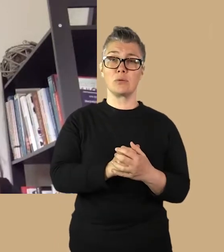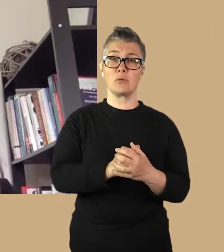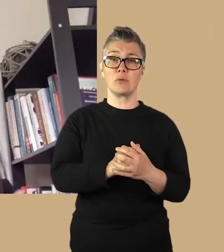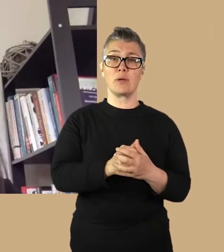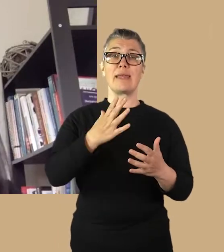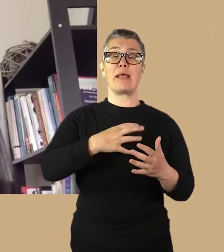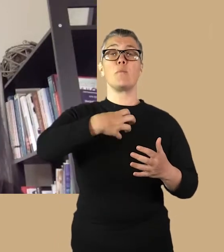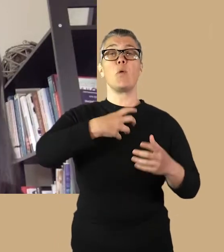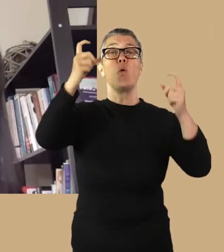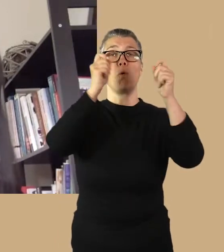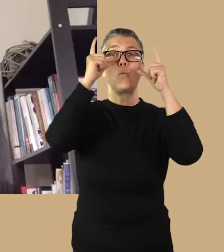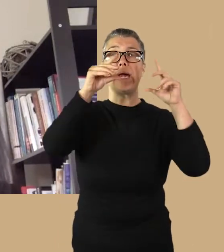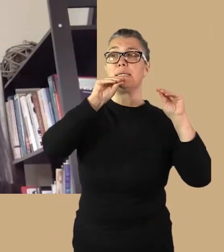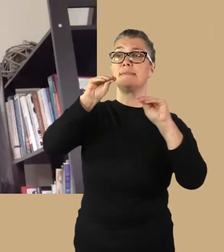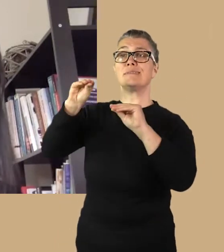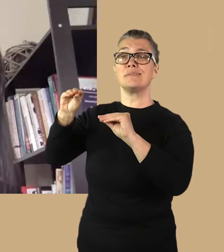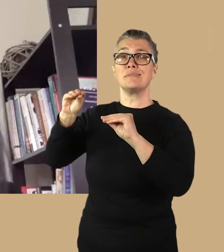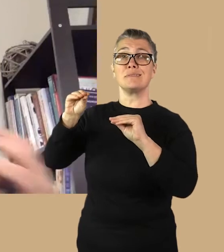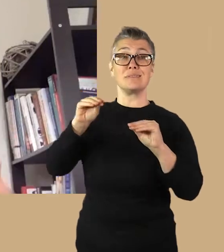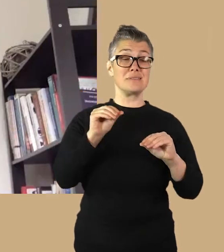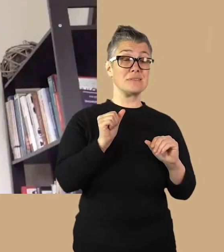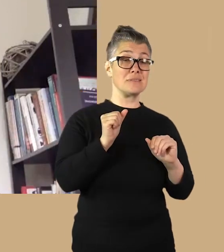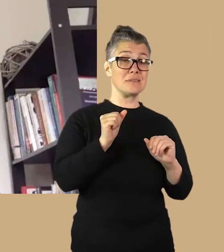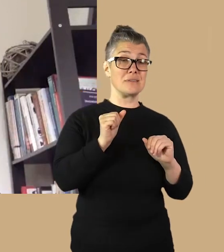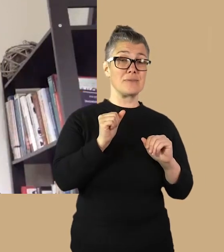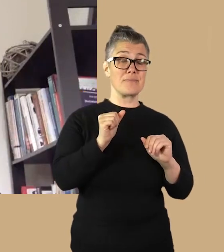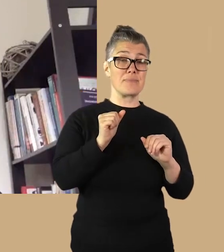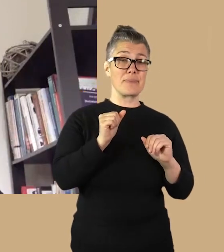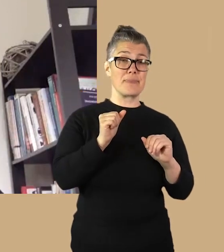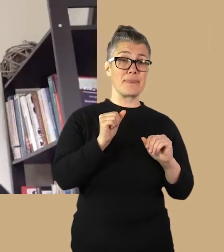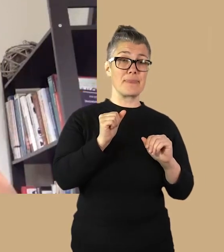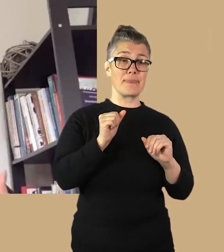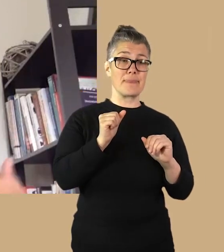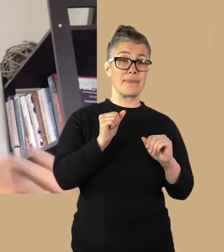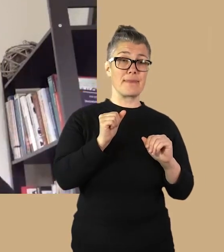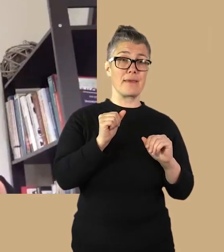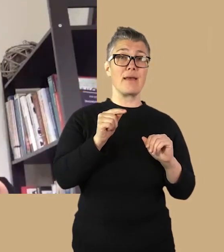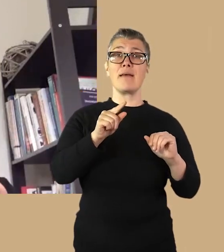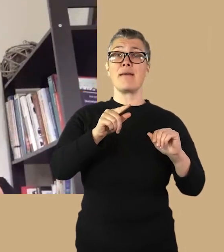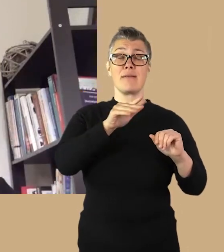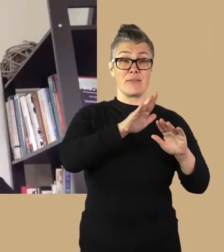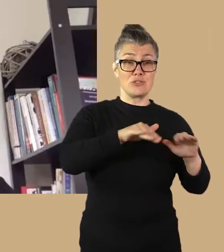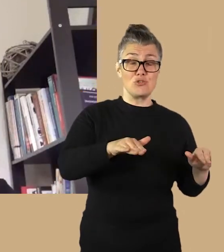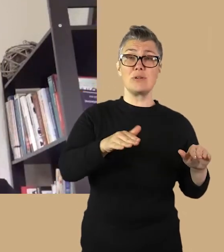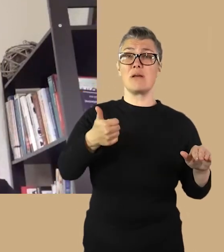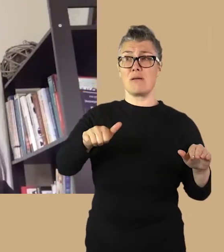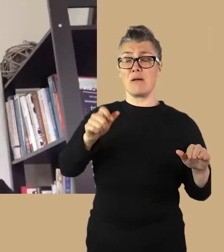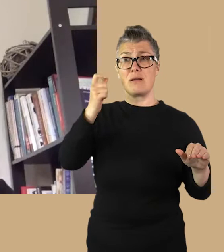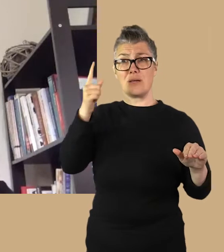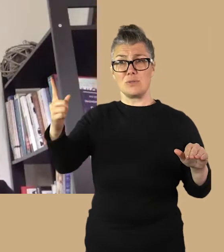be to actually bring more awareness that children do appreciate that, but they haven't gone through your struggle, so they